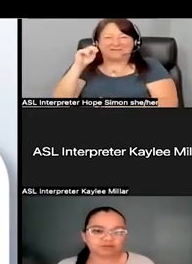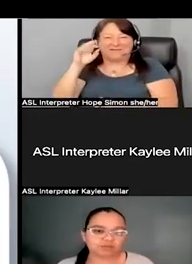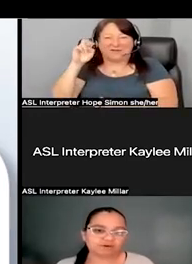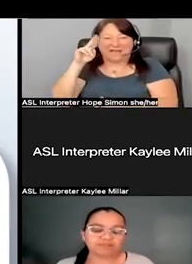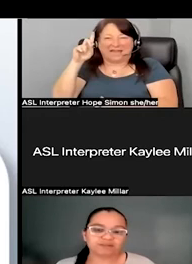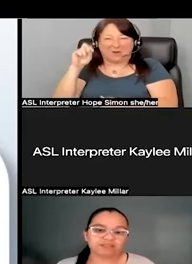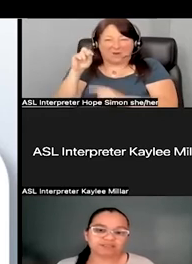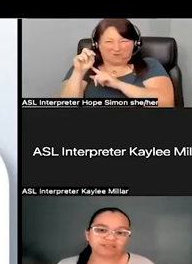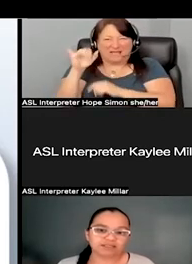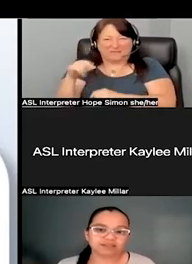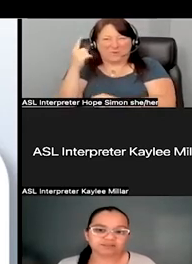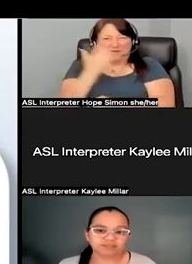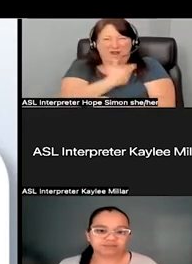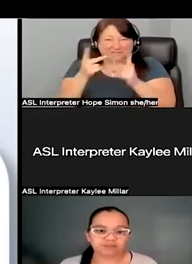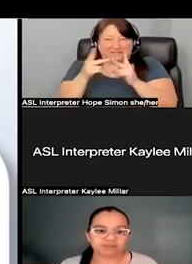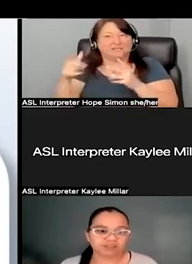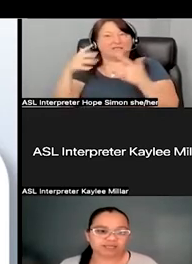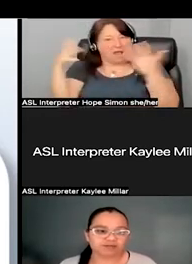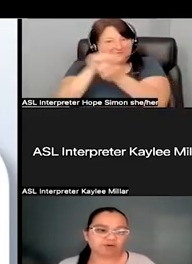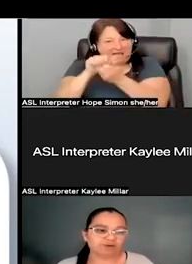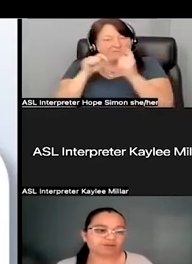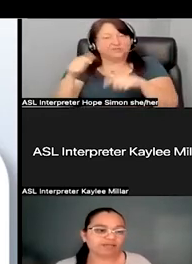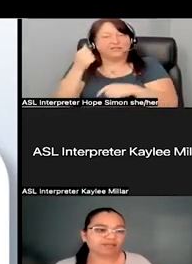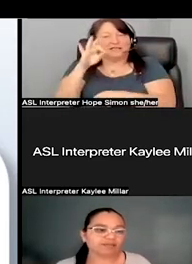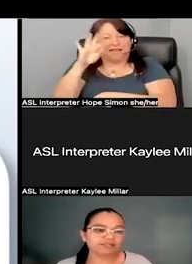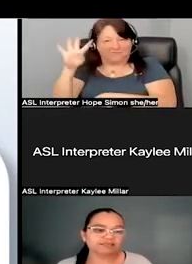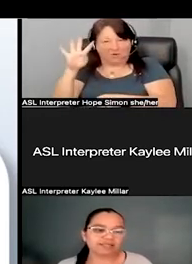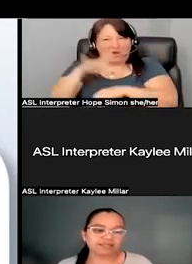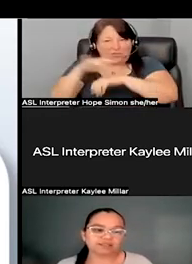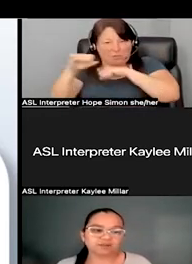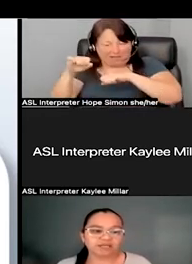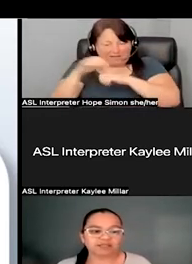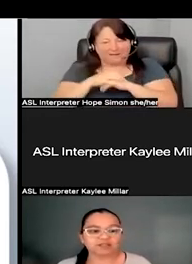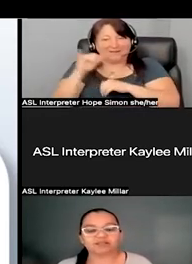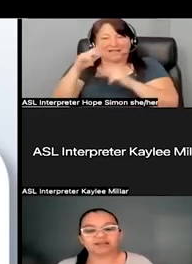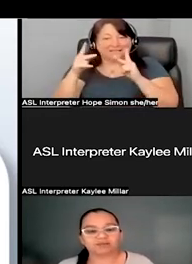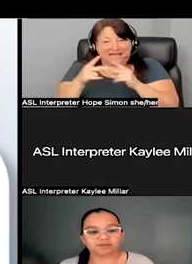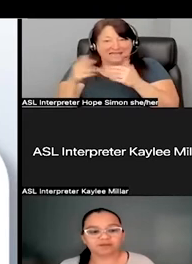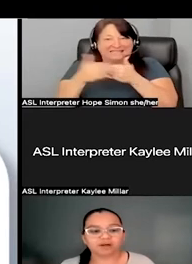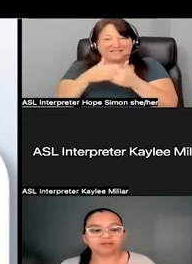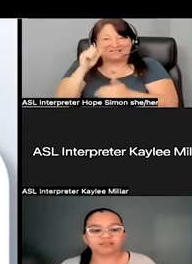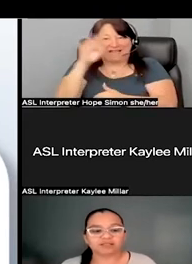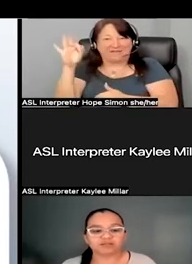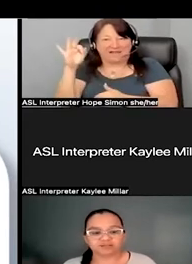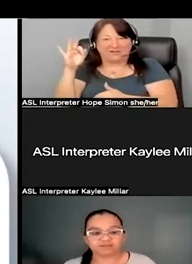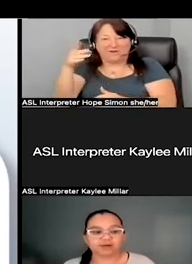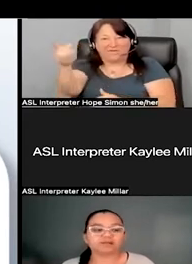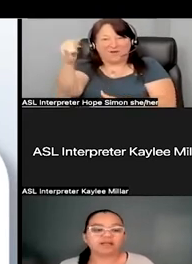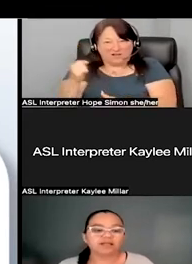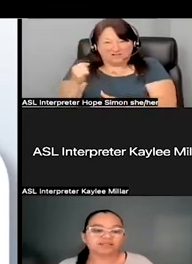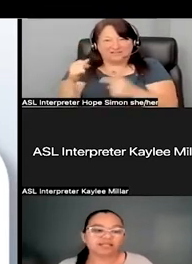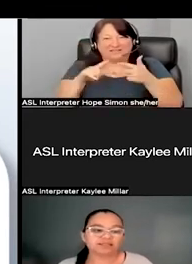that was one of our facilities that did receive damage during the 94 earthquake. That site is located near the San Fernando Fault, the San Andreas